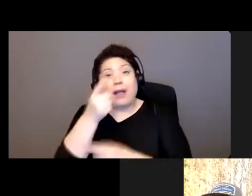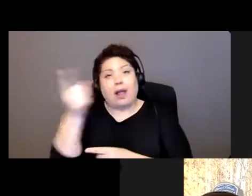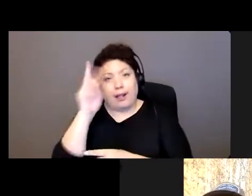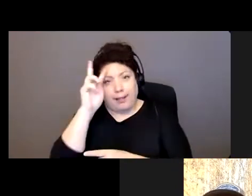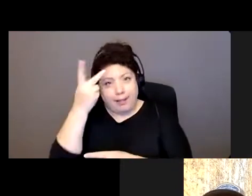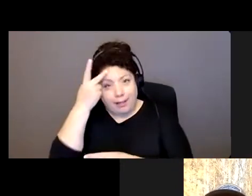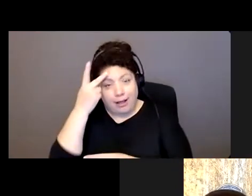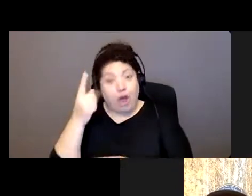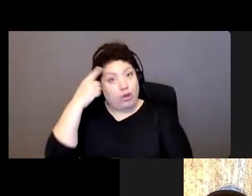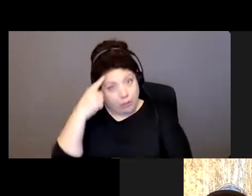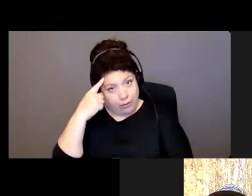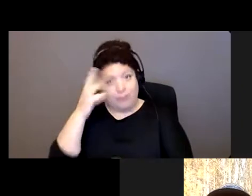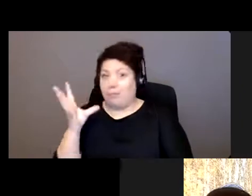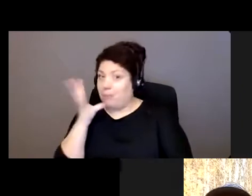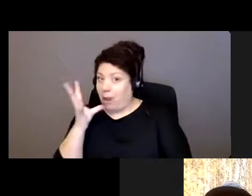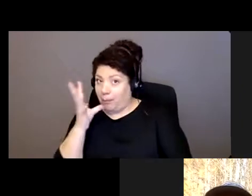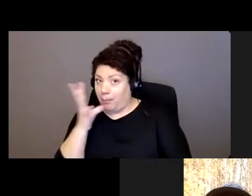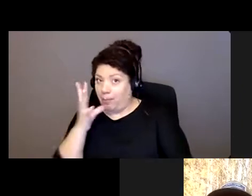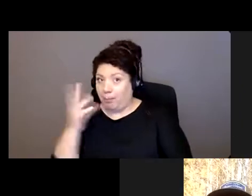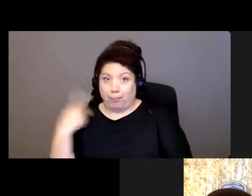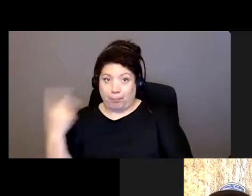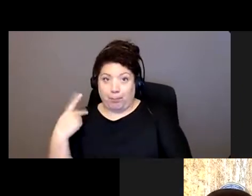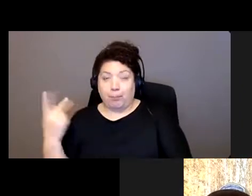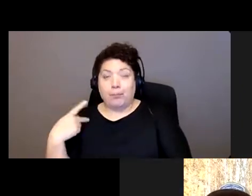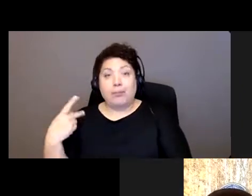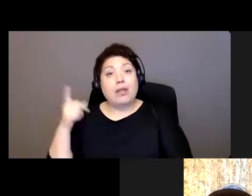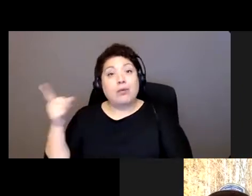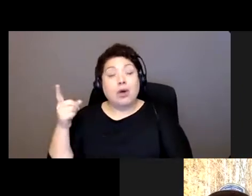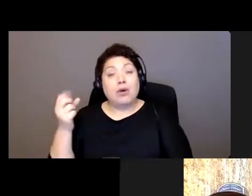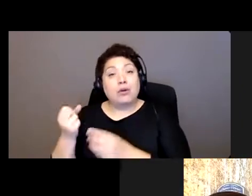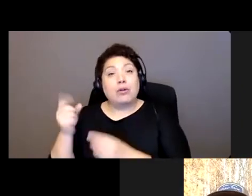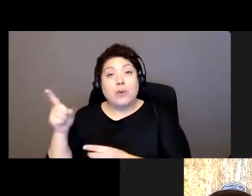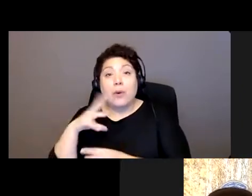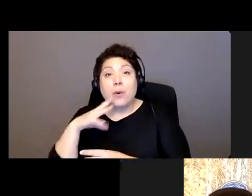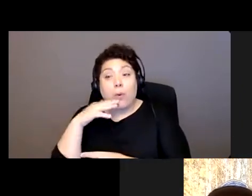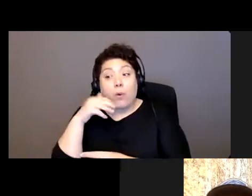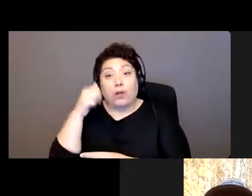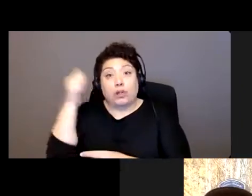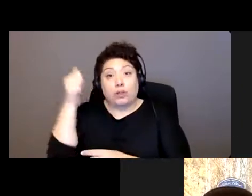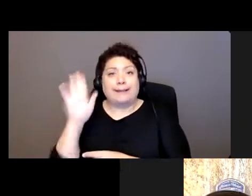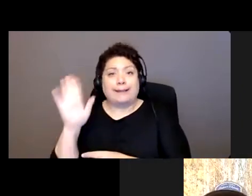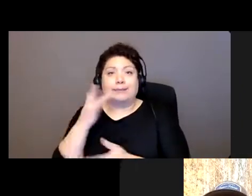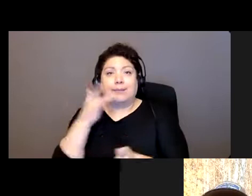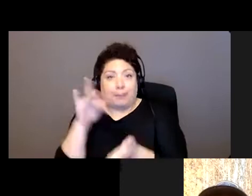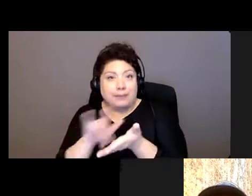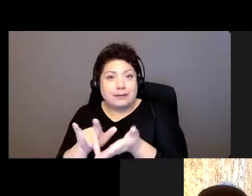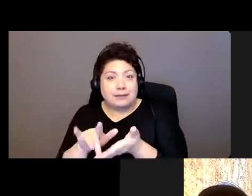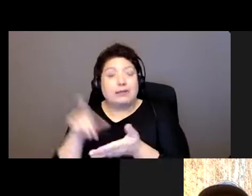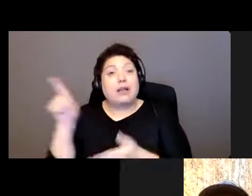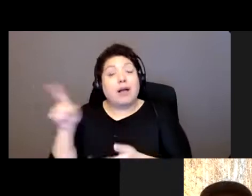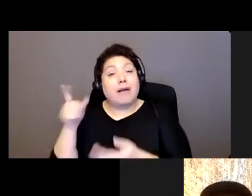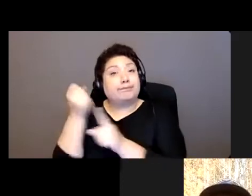sure. Um, and as she got older, she wasn't well. She was diabetic, and she ended up losing her leg.